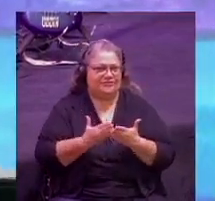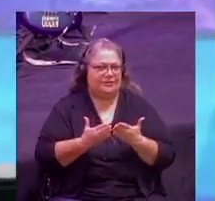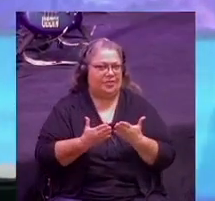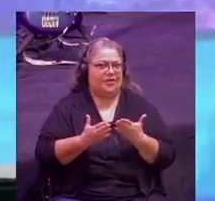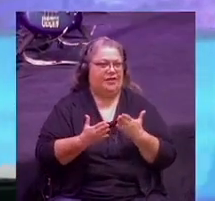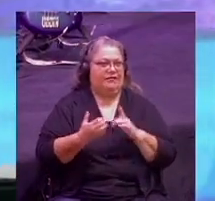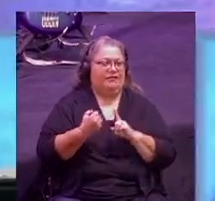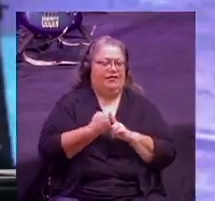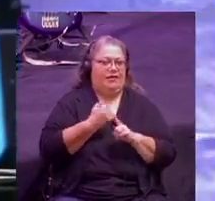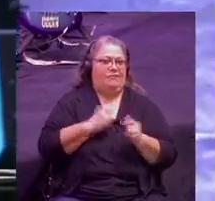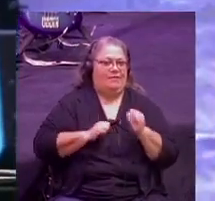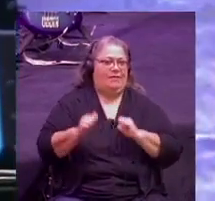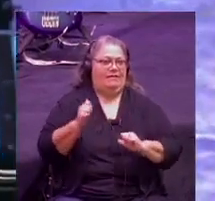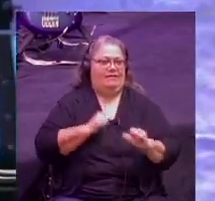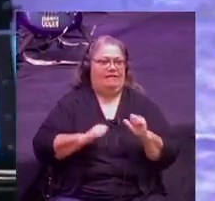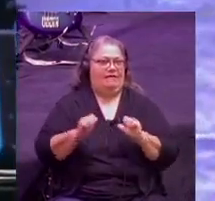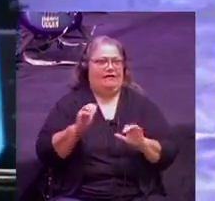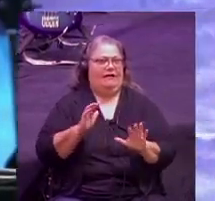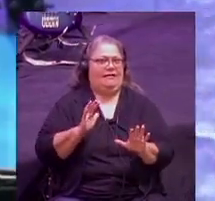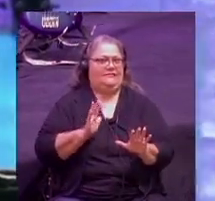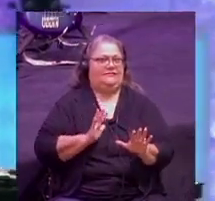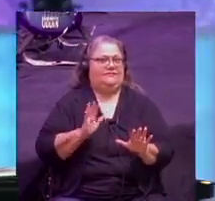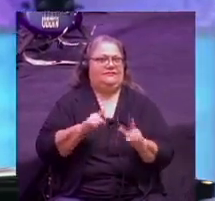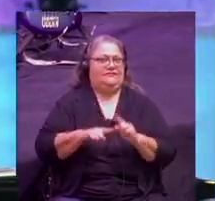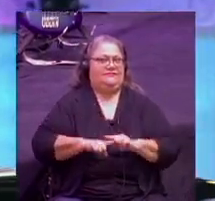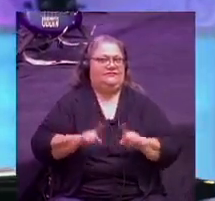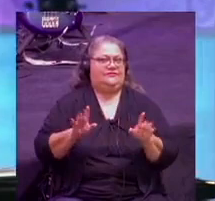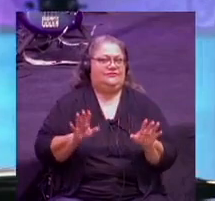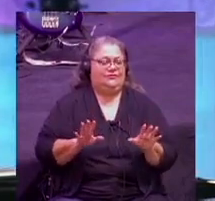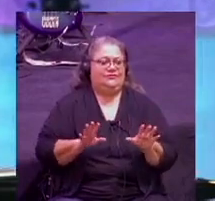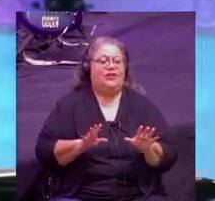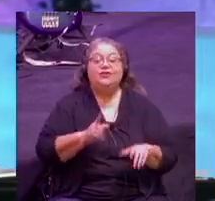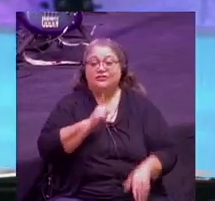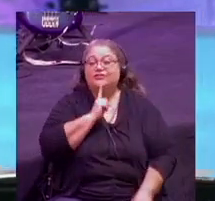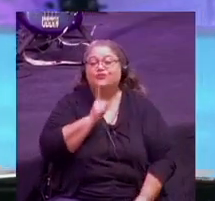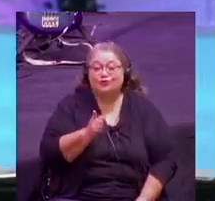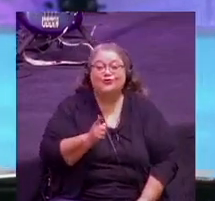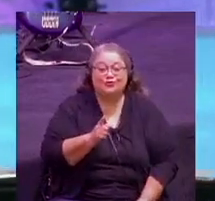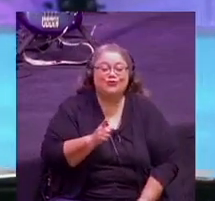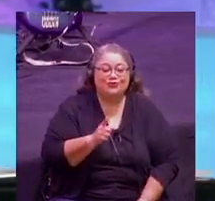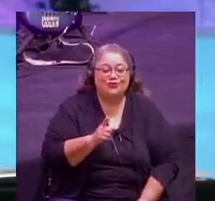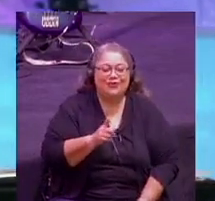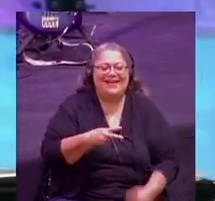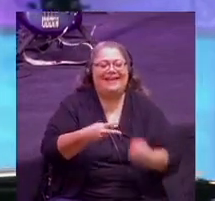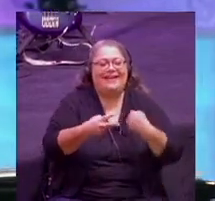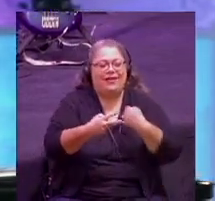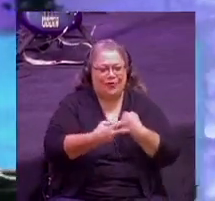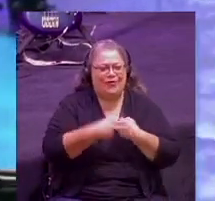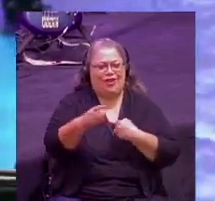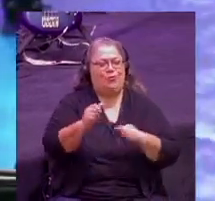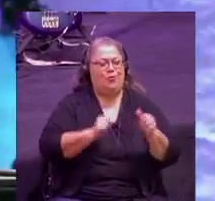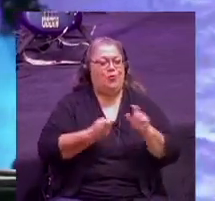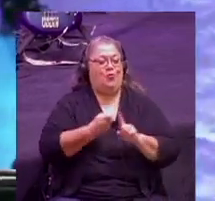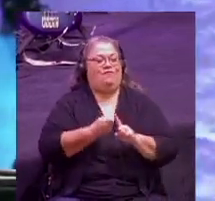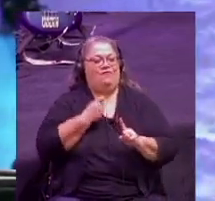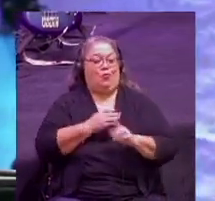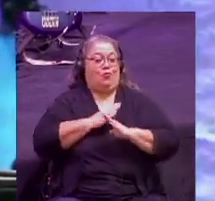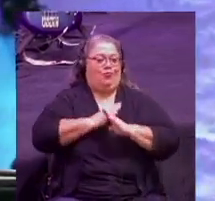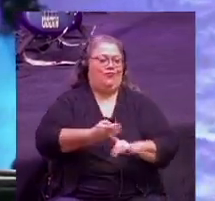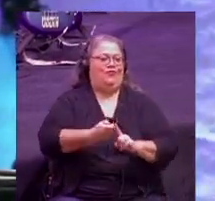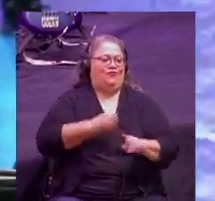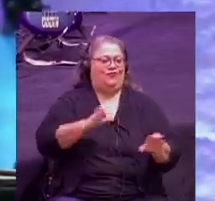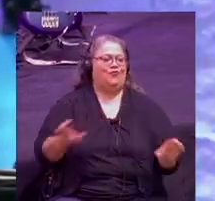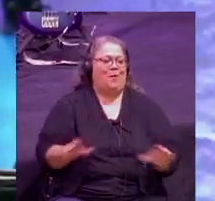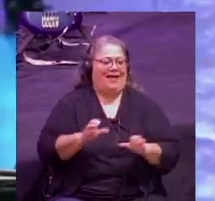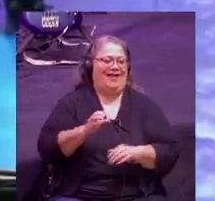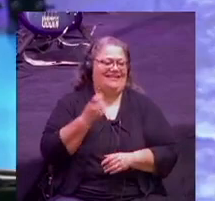going to make me act a way I don't want to act. When the truth is, he'll keep you from acting a fool. That's what the Holy Spirit does.